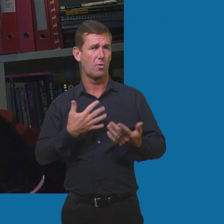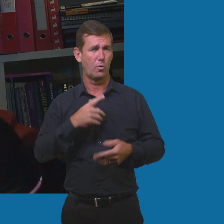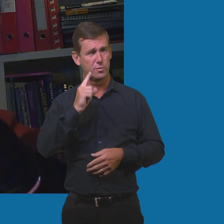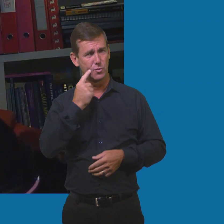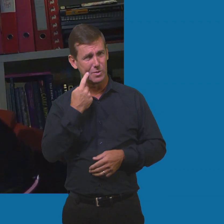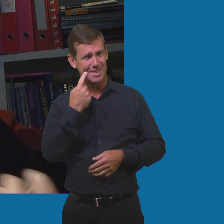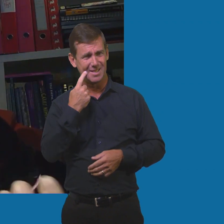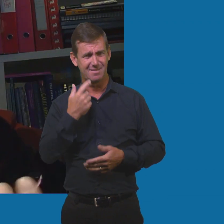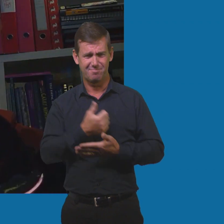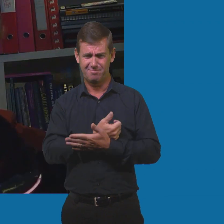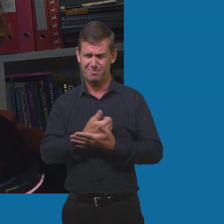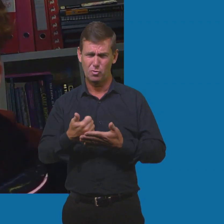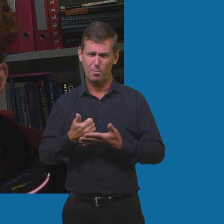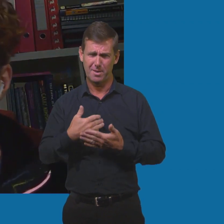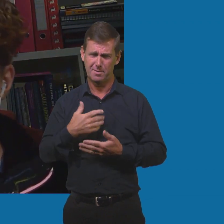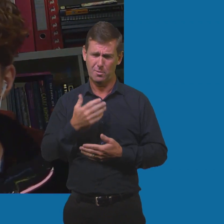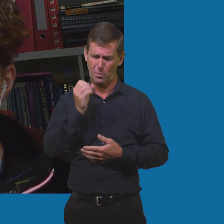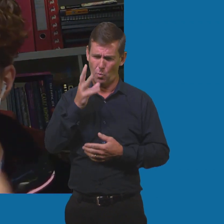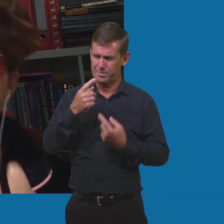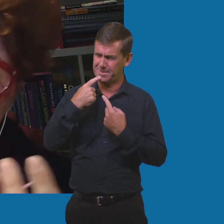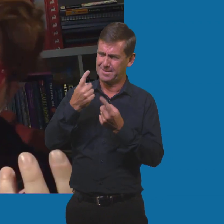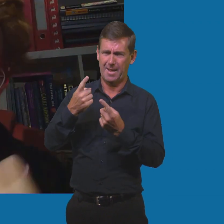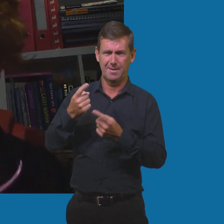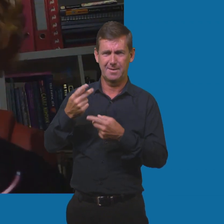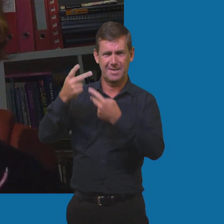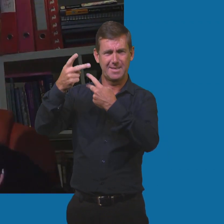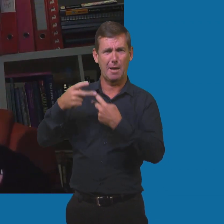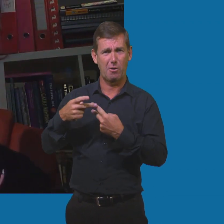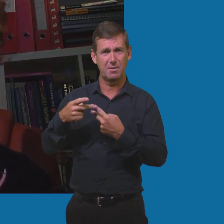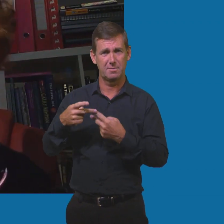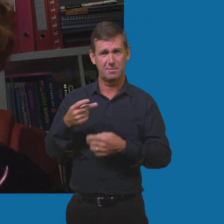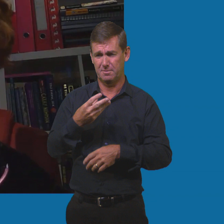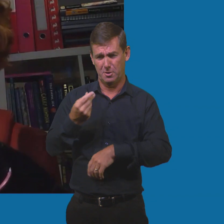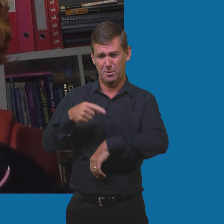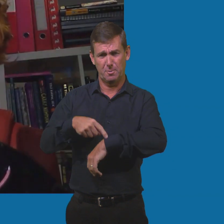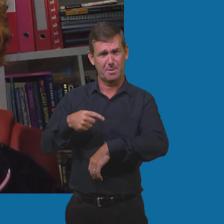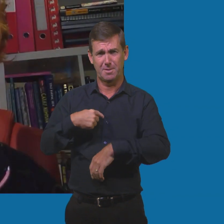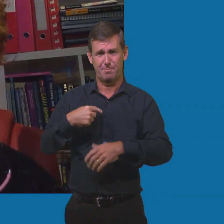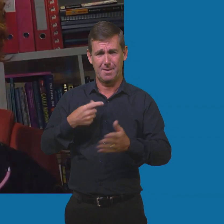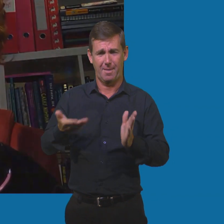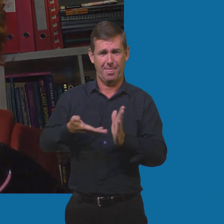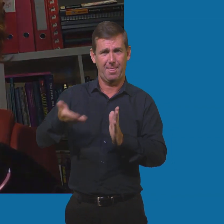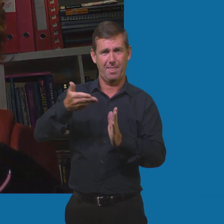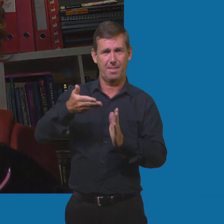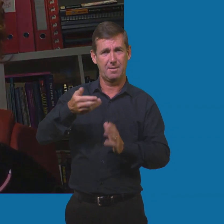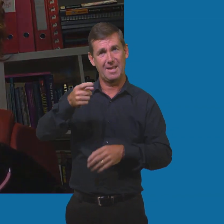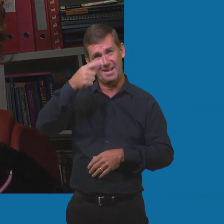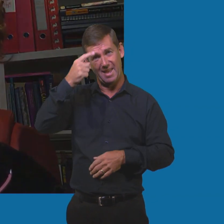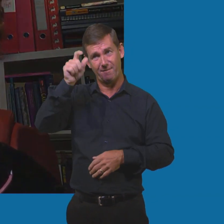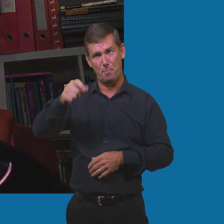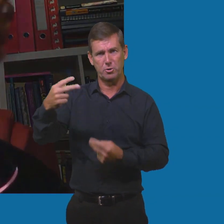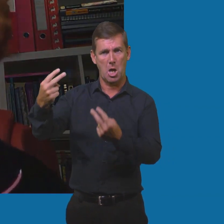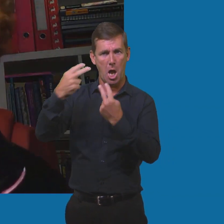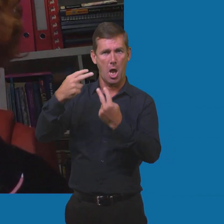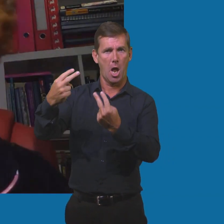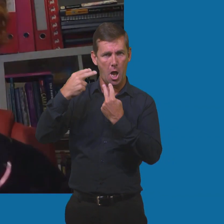you probably wouldn't call your carer. And sometimes I just play up to it. If I have somebody just staring at us who won't